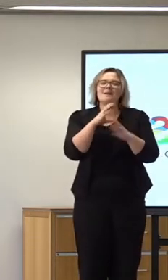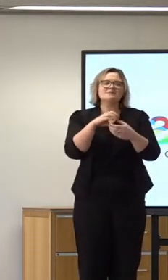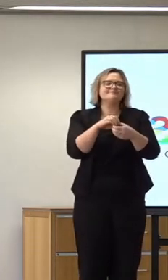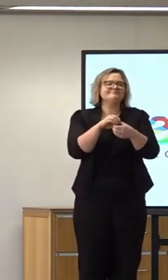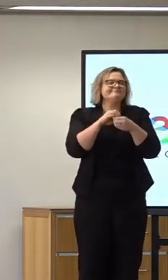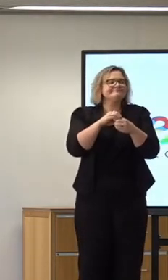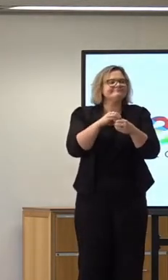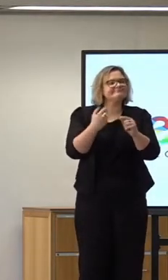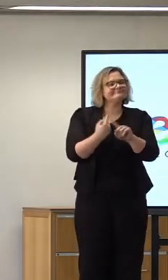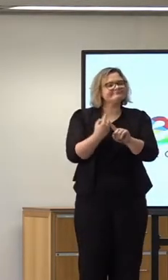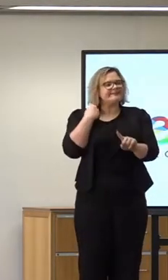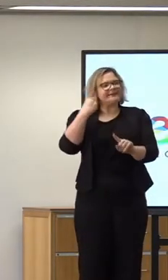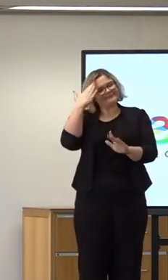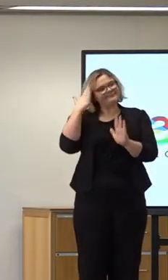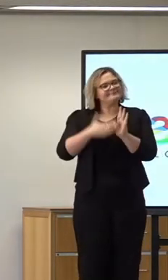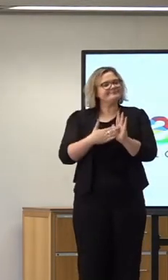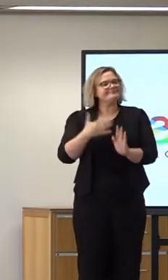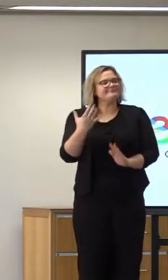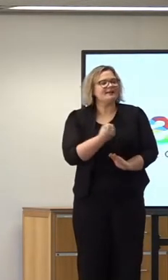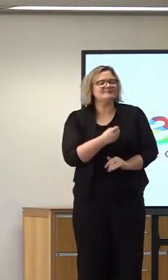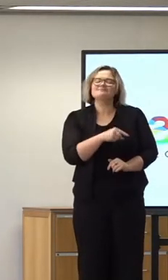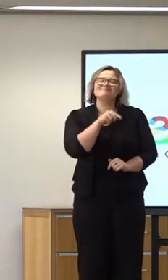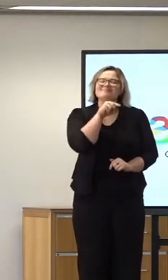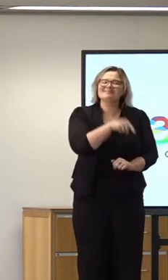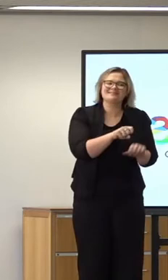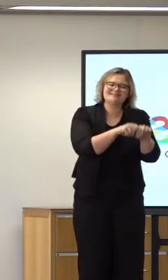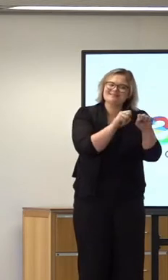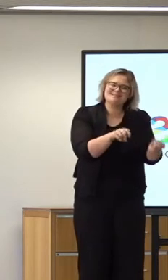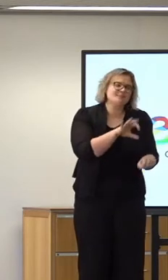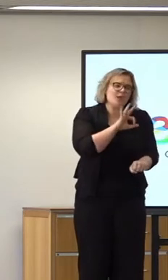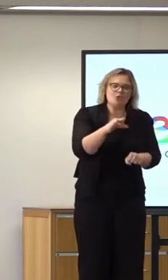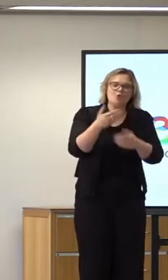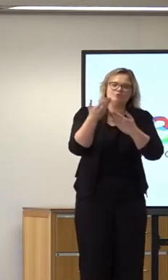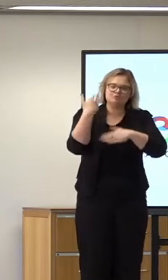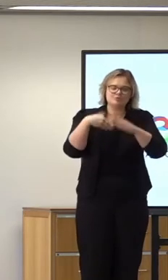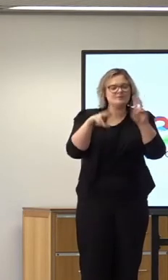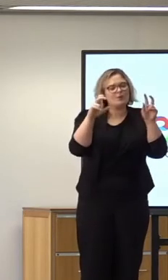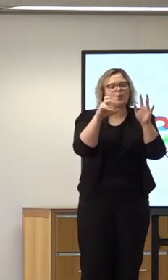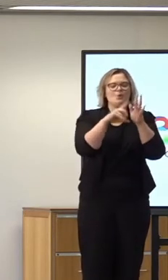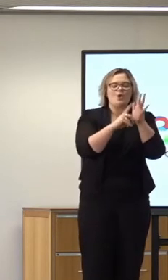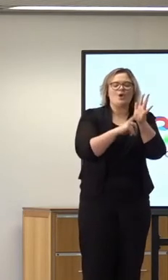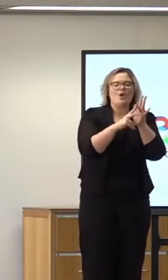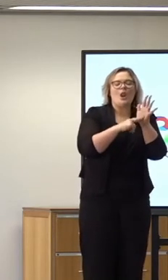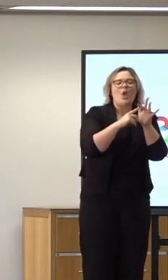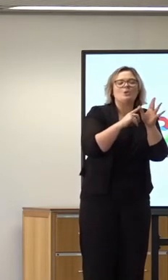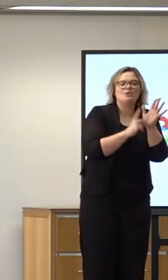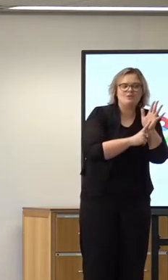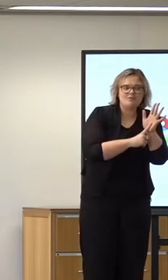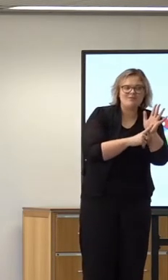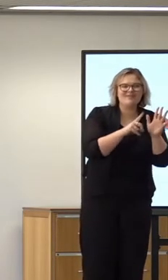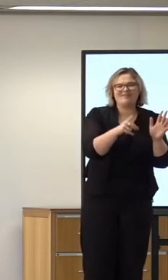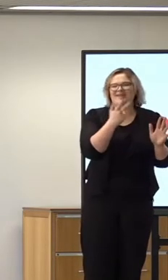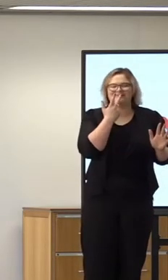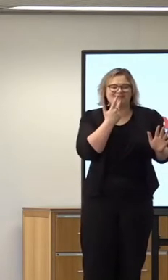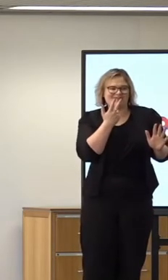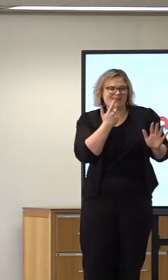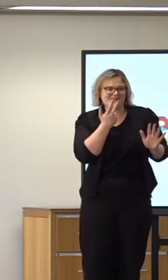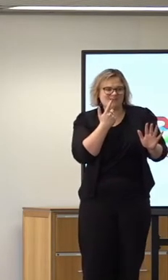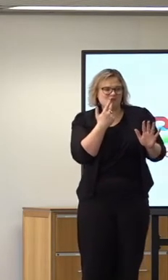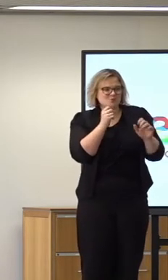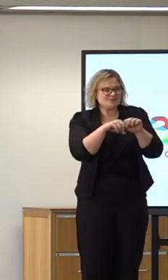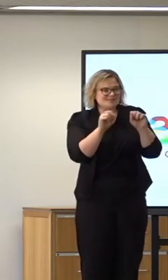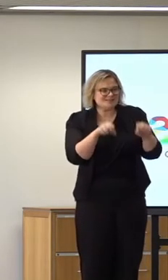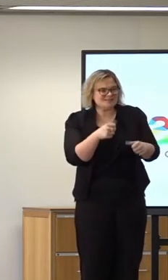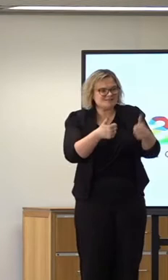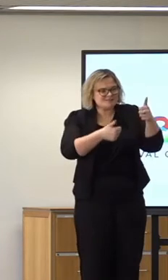sentimentalised. These systems aren't traditional. These systems are colonial. They are artificial systems,